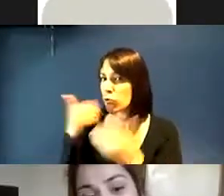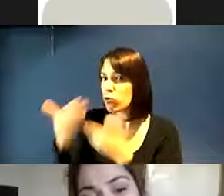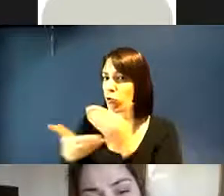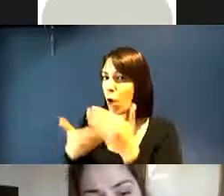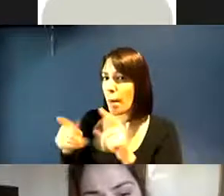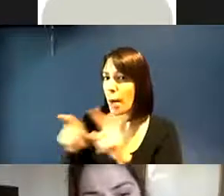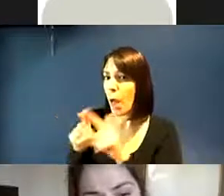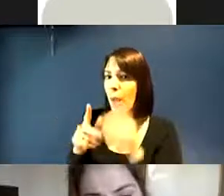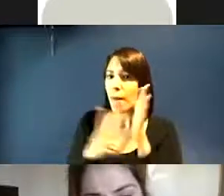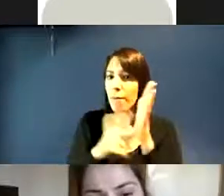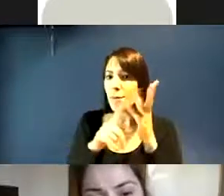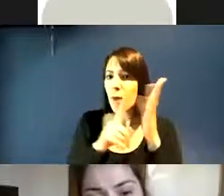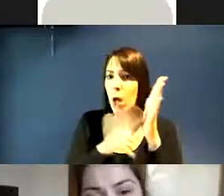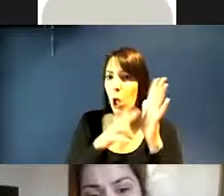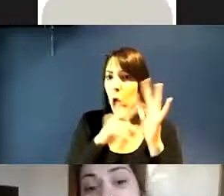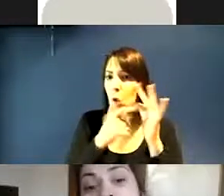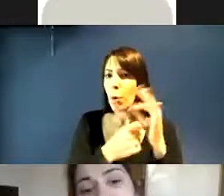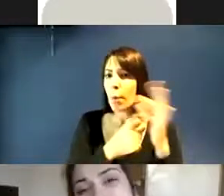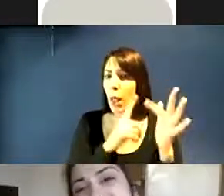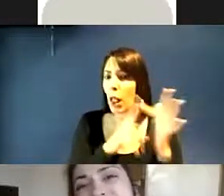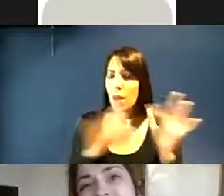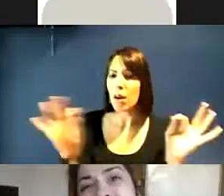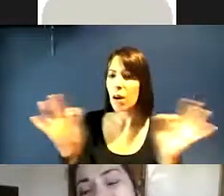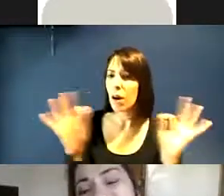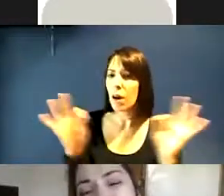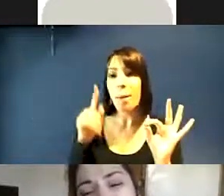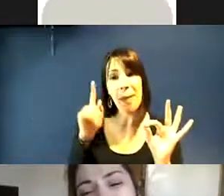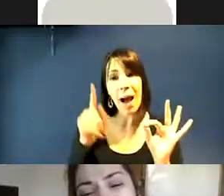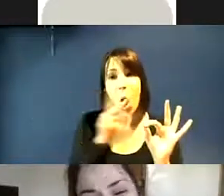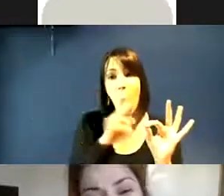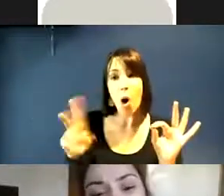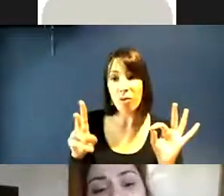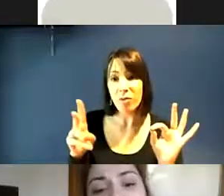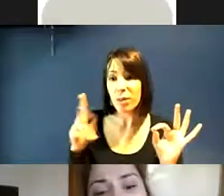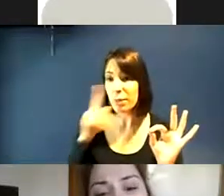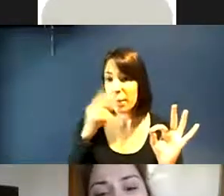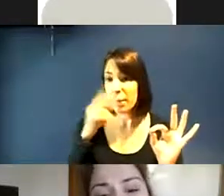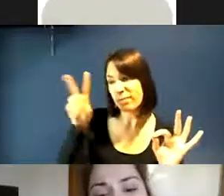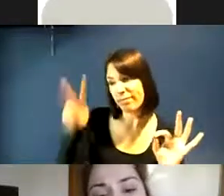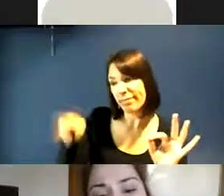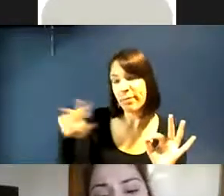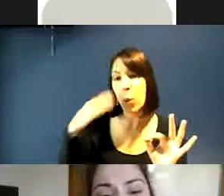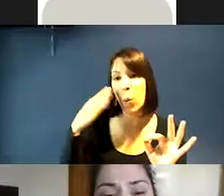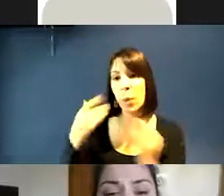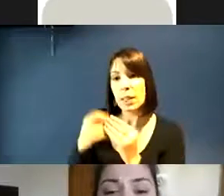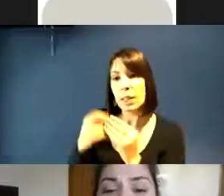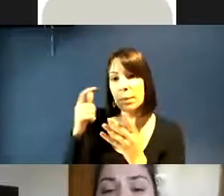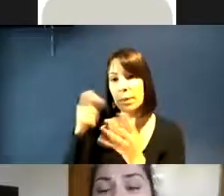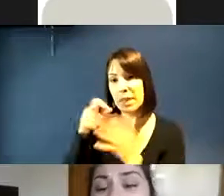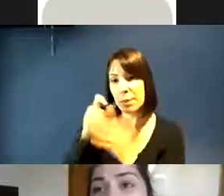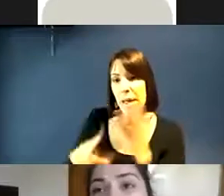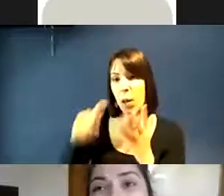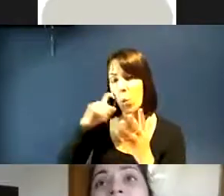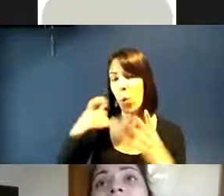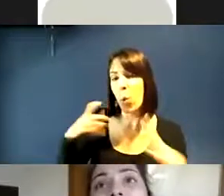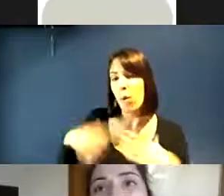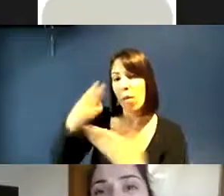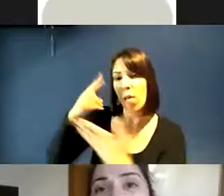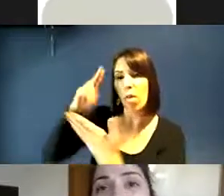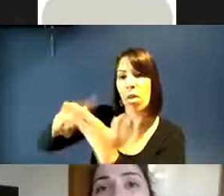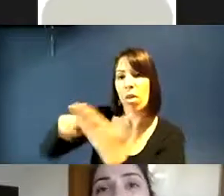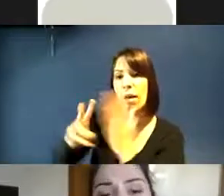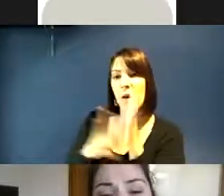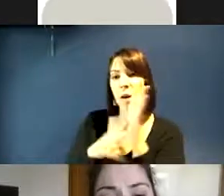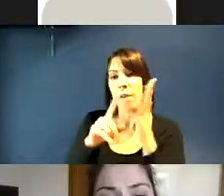accept and a label cast upon us. And this sends the message that women with disabilities are helpless and we need to